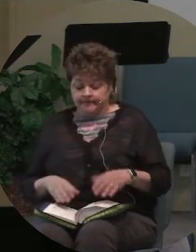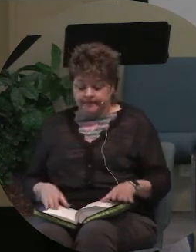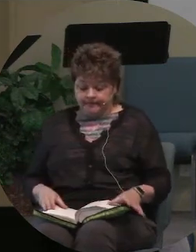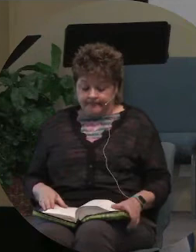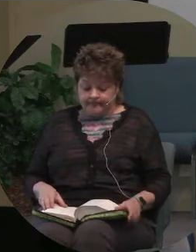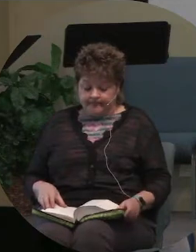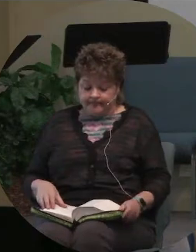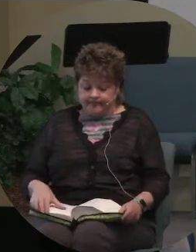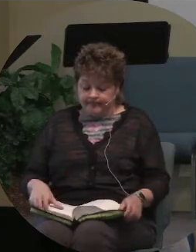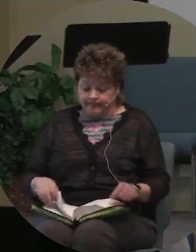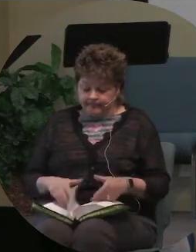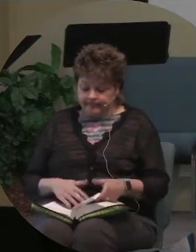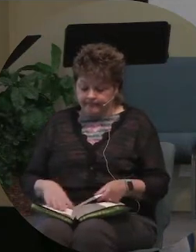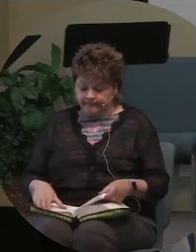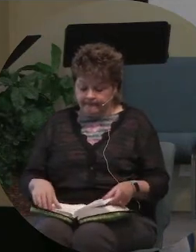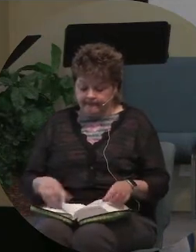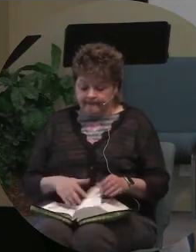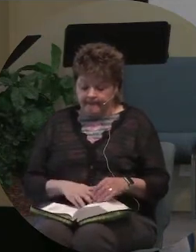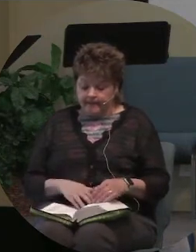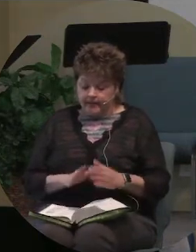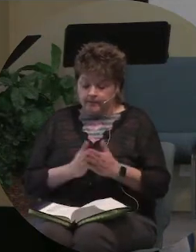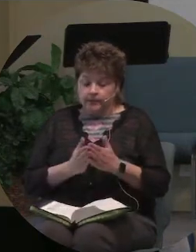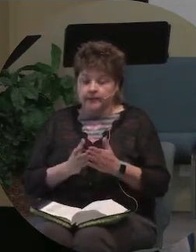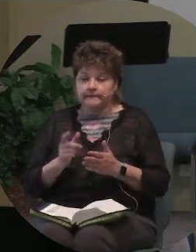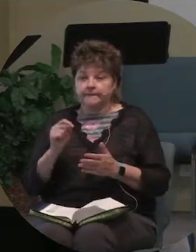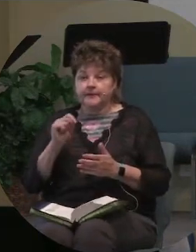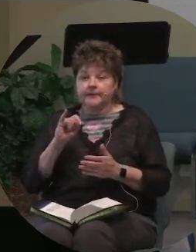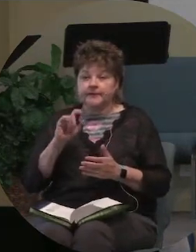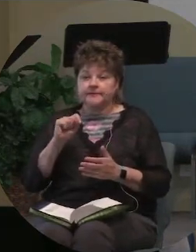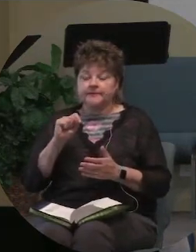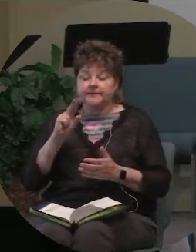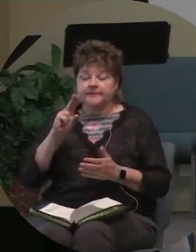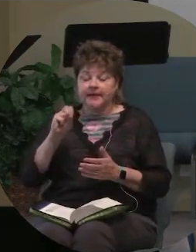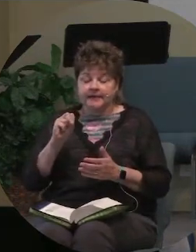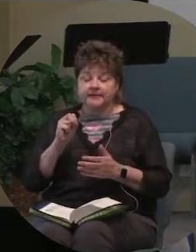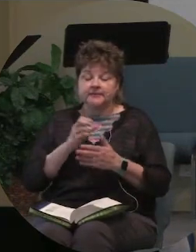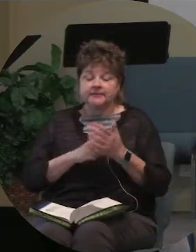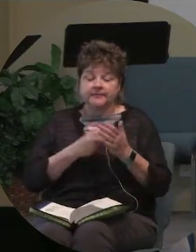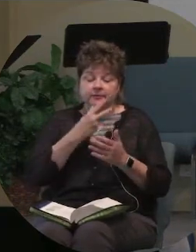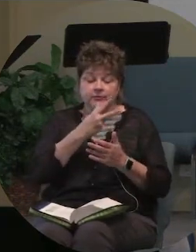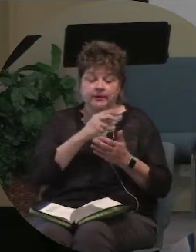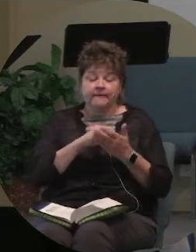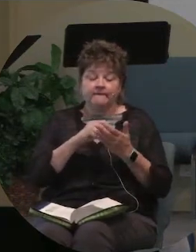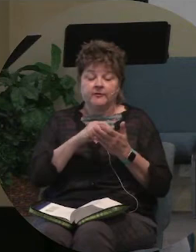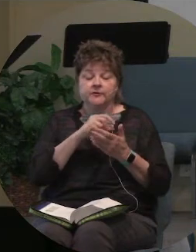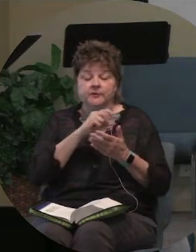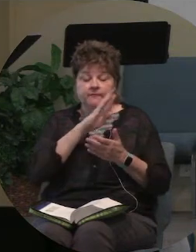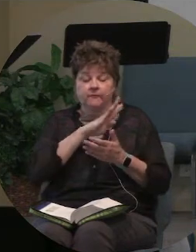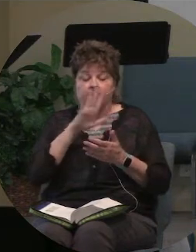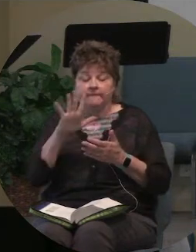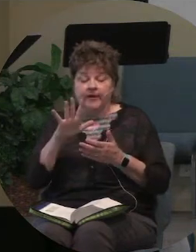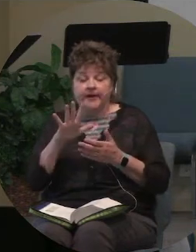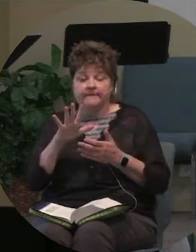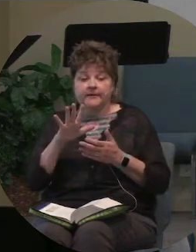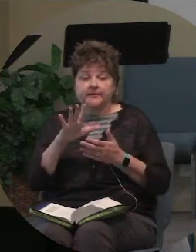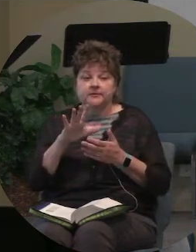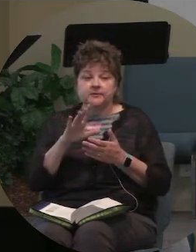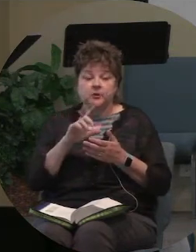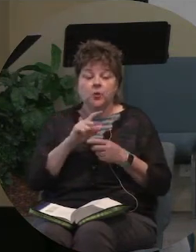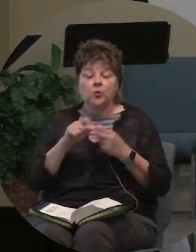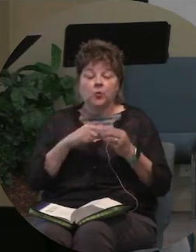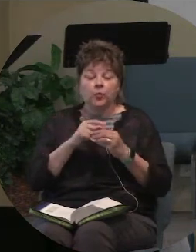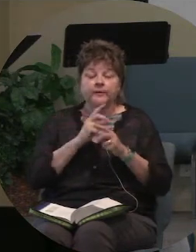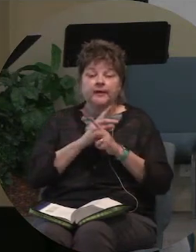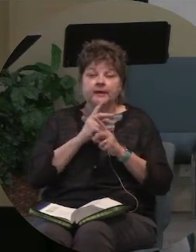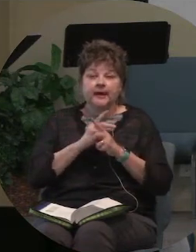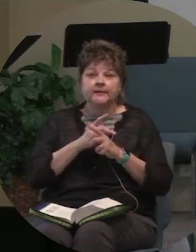in Titus, and just listen, Titus chapter 3, verses 4 and 5, Titus writes this: "But when the kindness of God